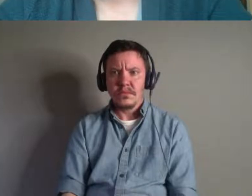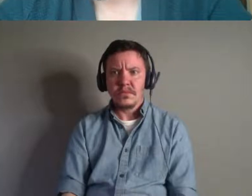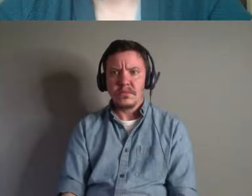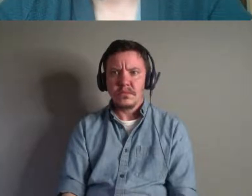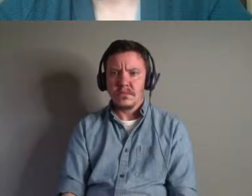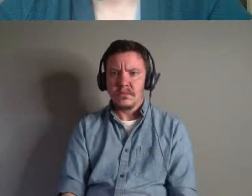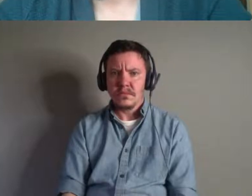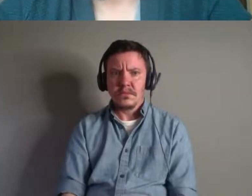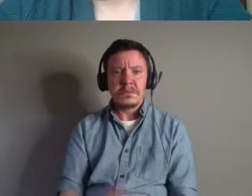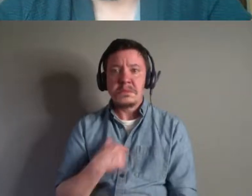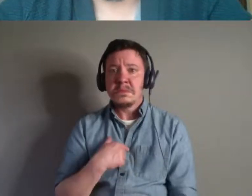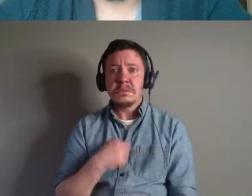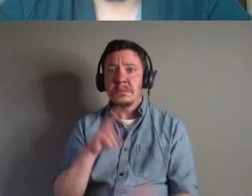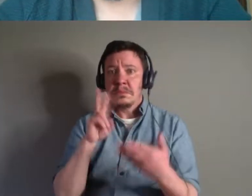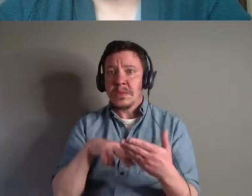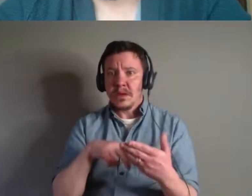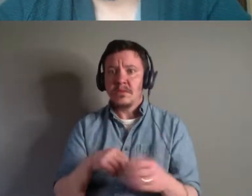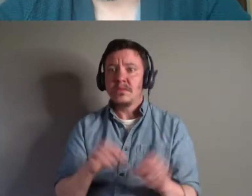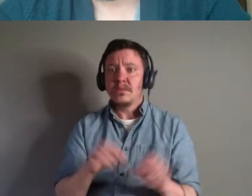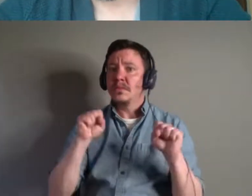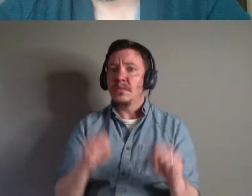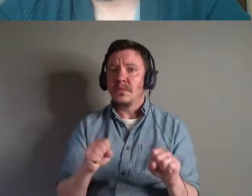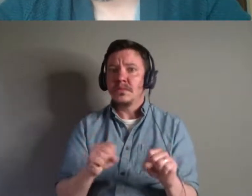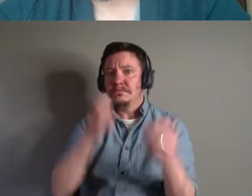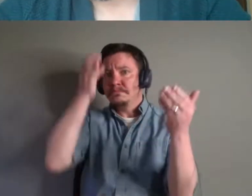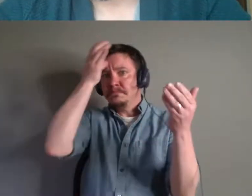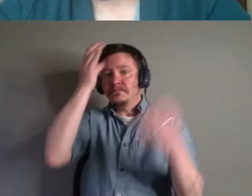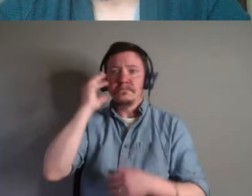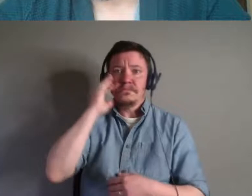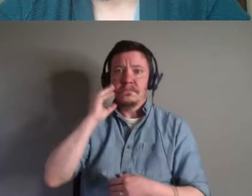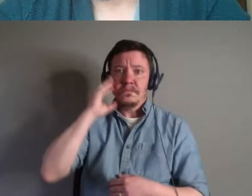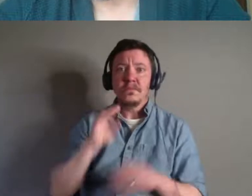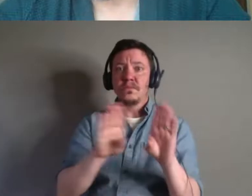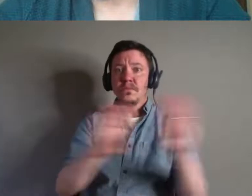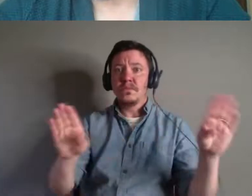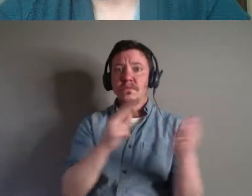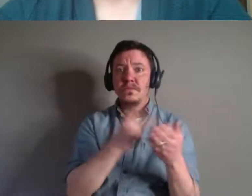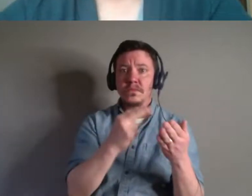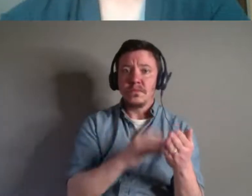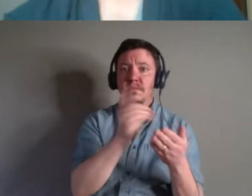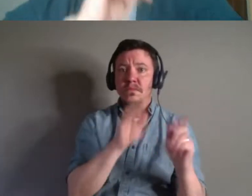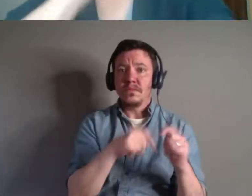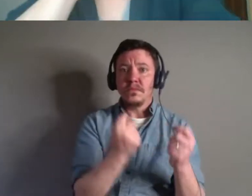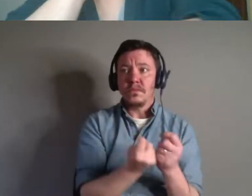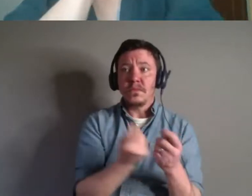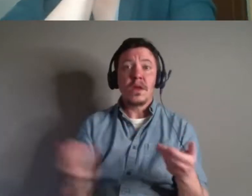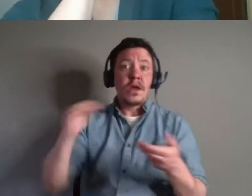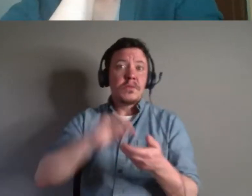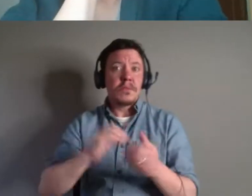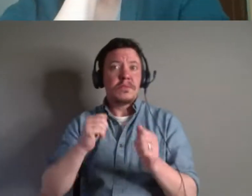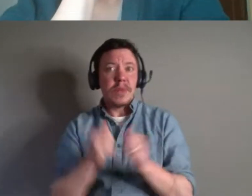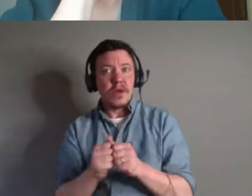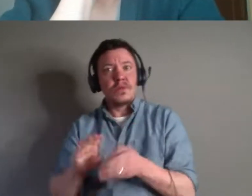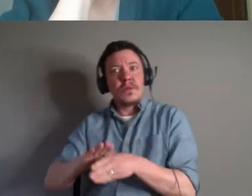All right, I'll just read it for you. Can the experienced mural painting and design team be paired with